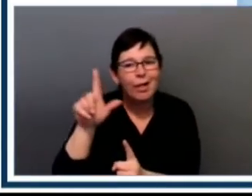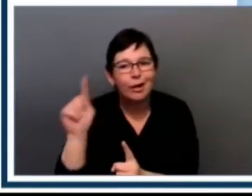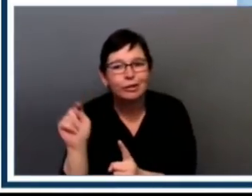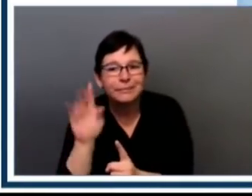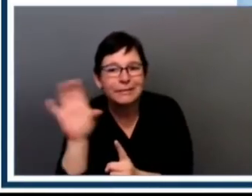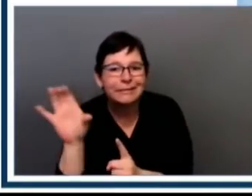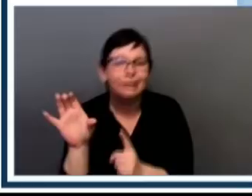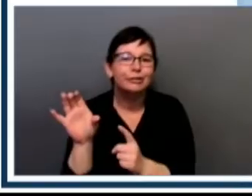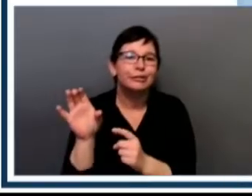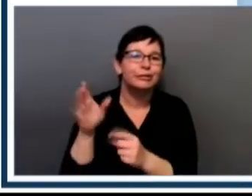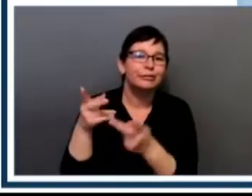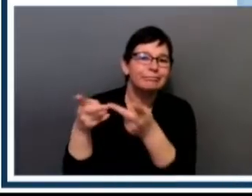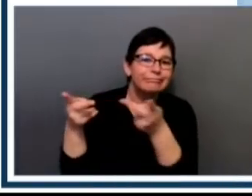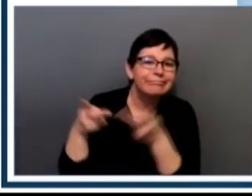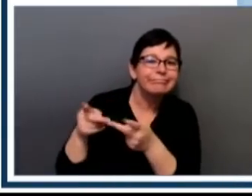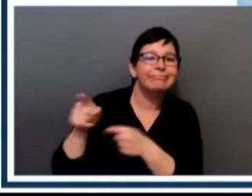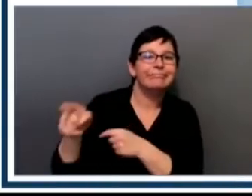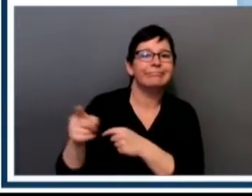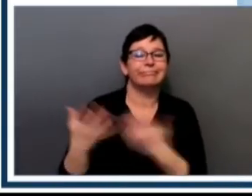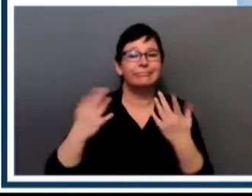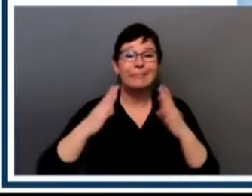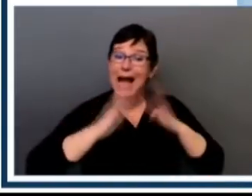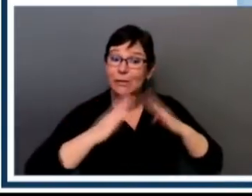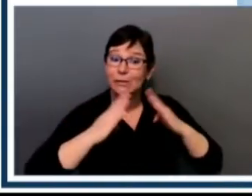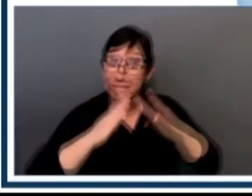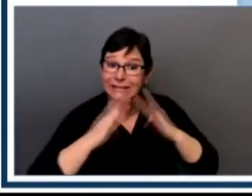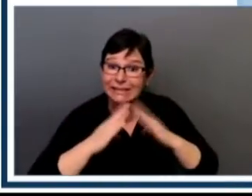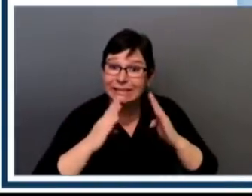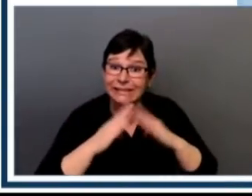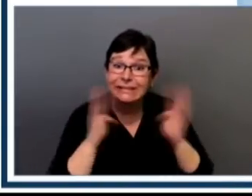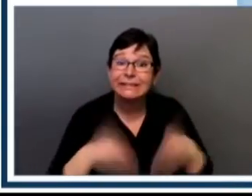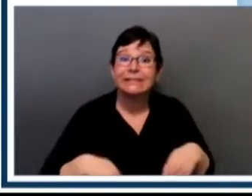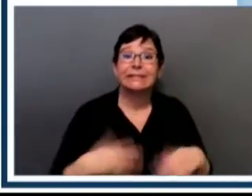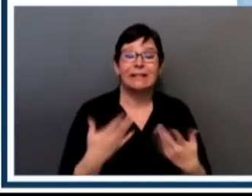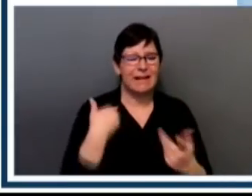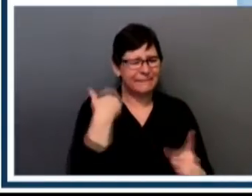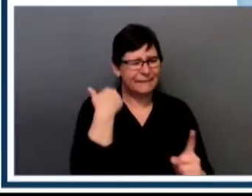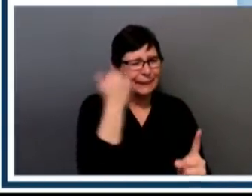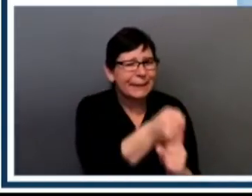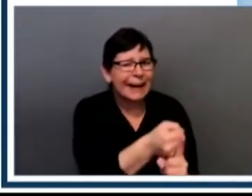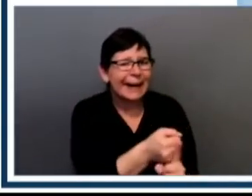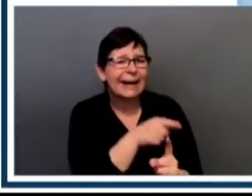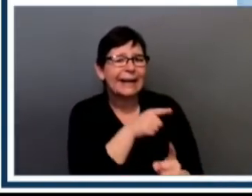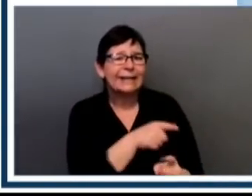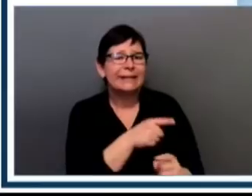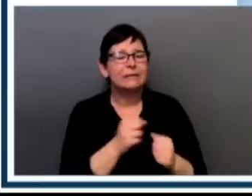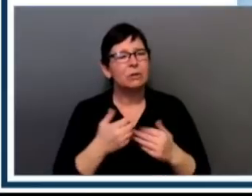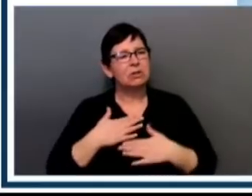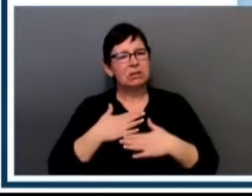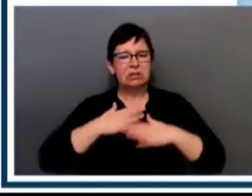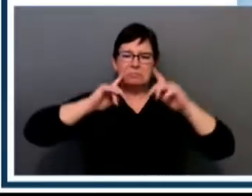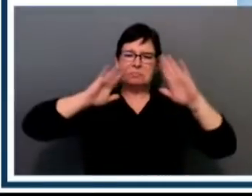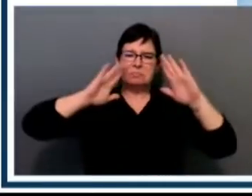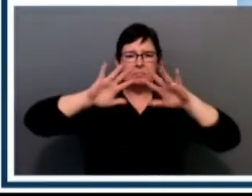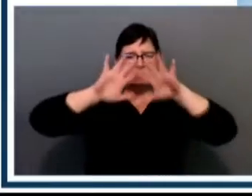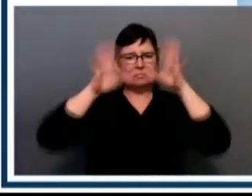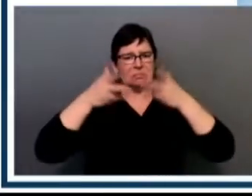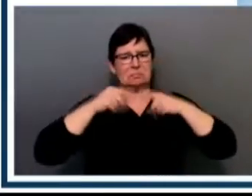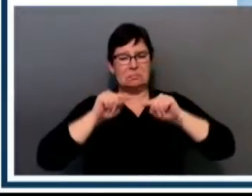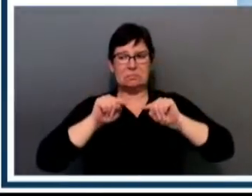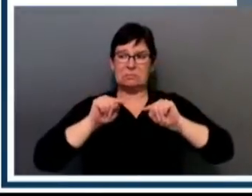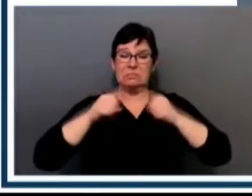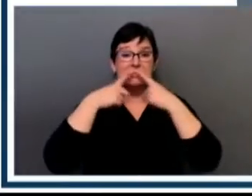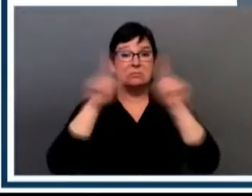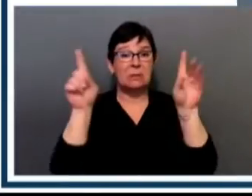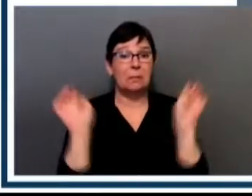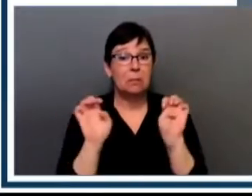state of emergency will be ending when we move to the final phase of which is March 21st. Go ahead